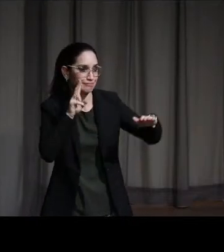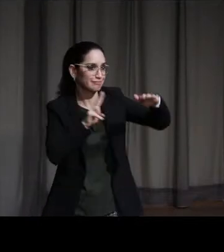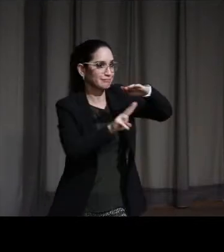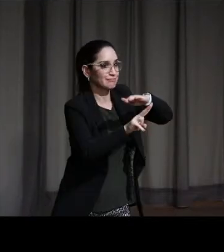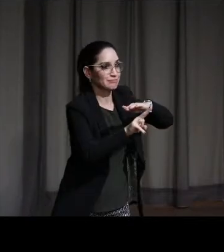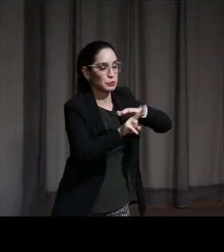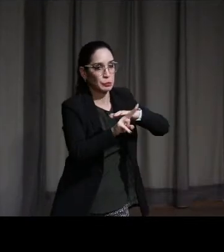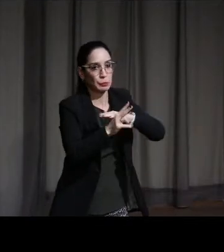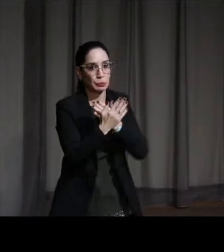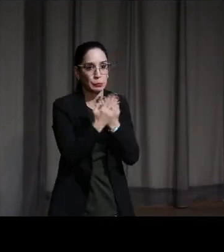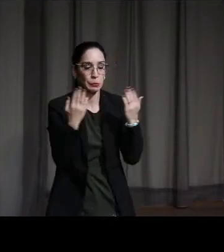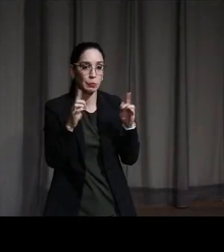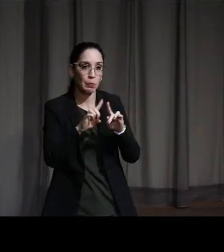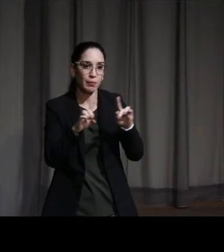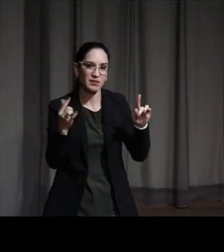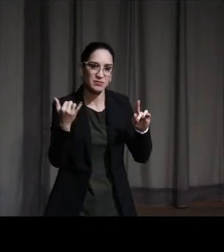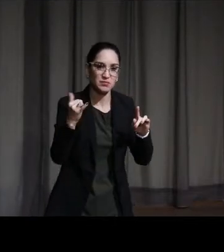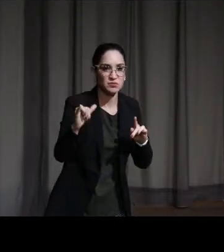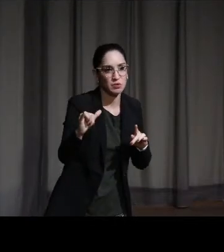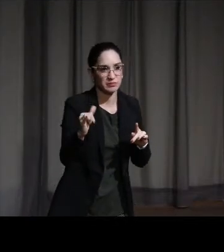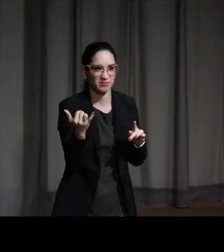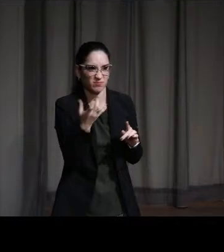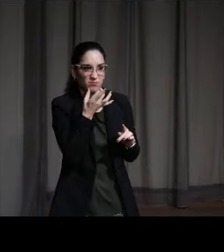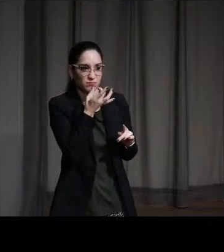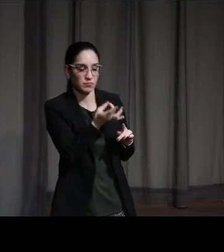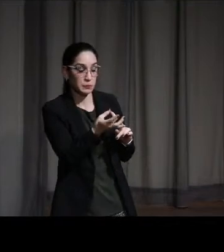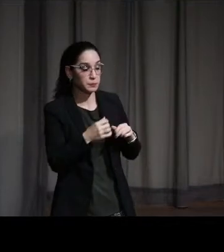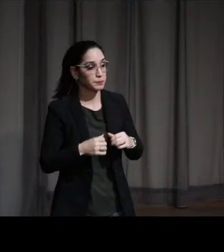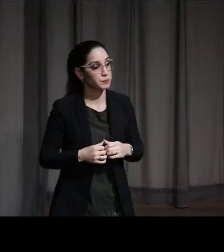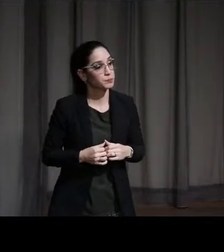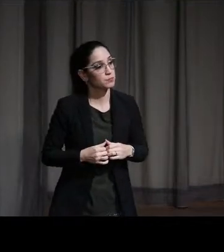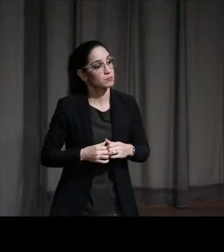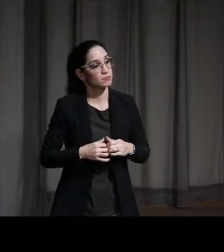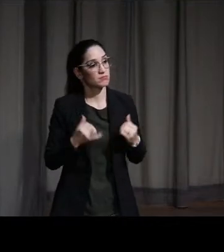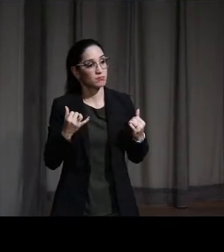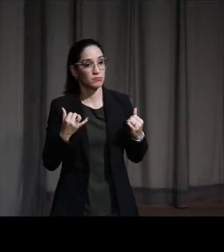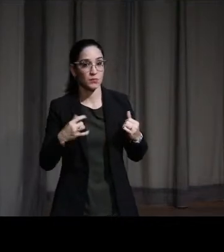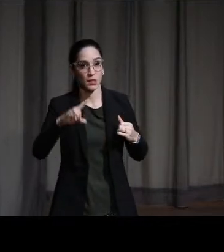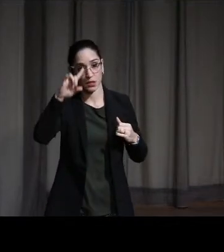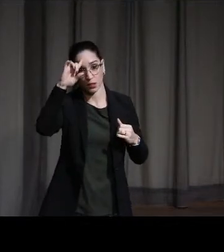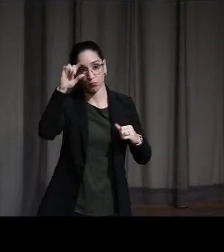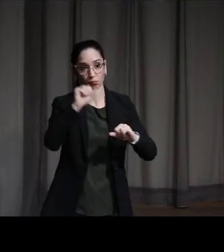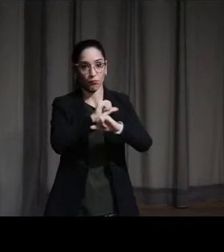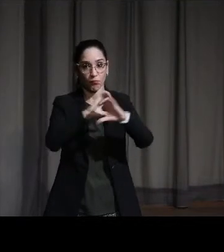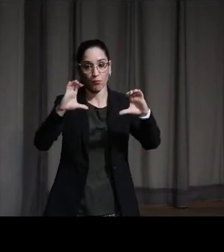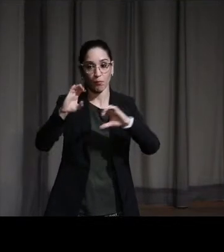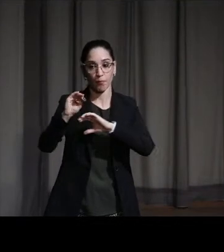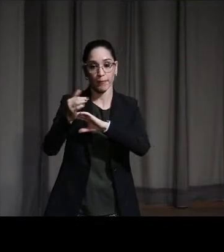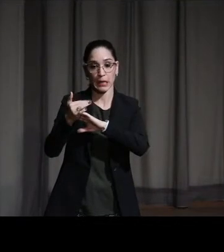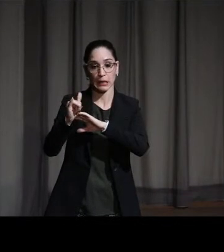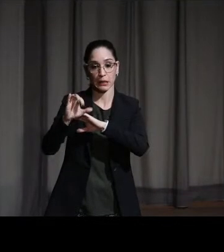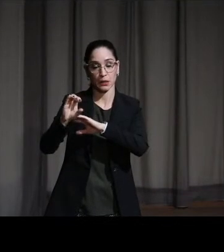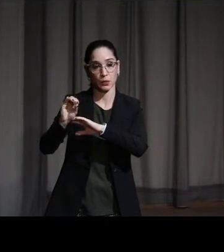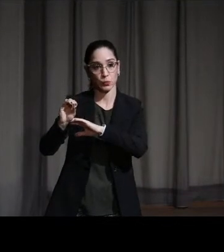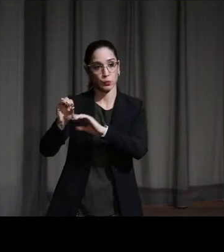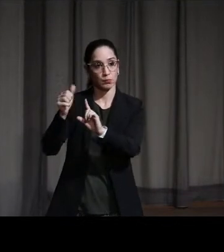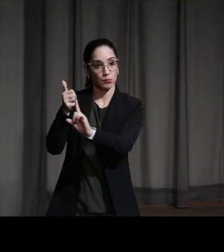a sort of Damocles, right? But I think to think about Mariano in that period, this is not somebody